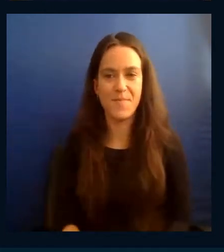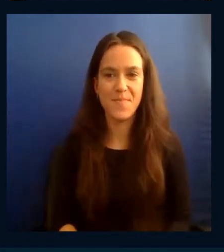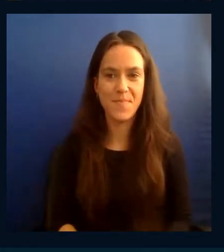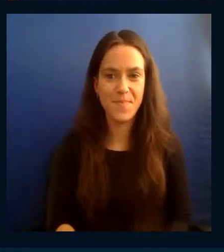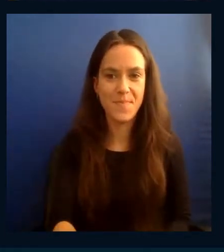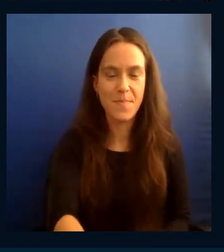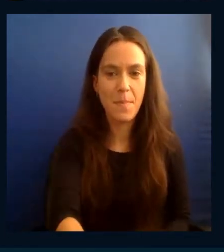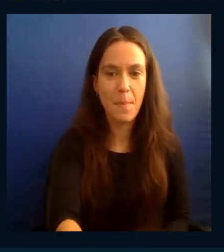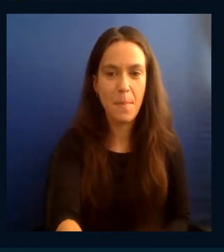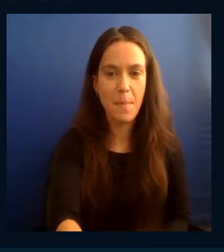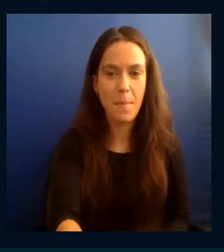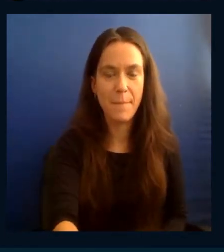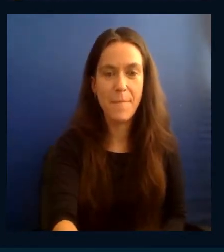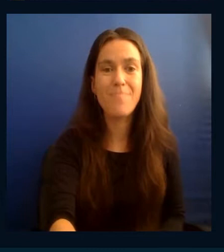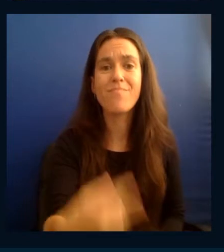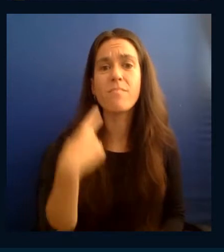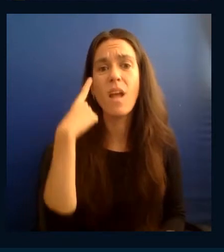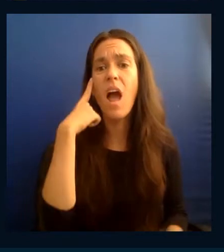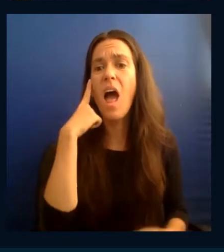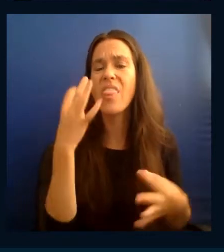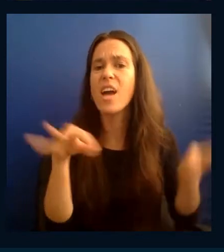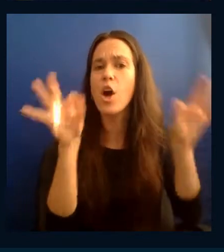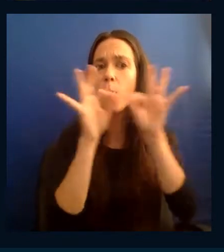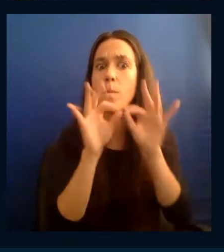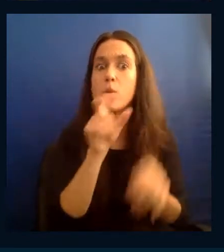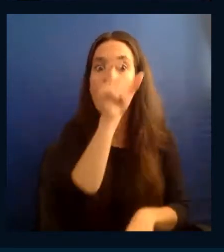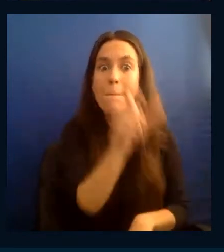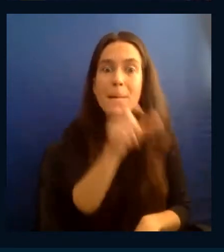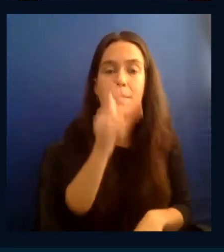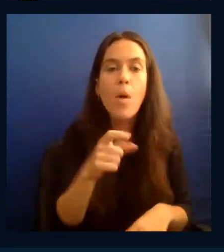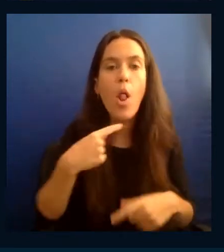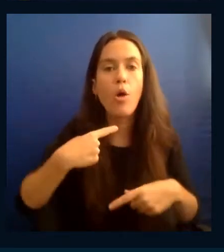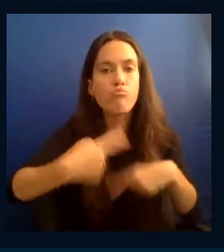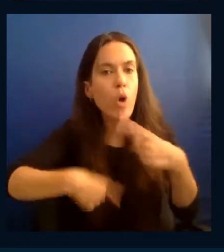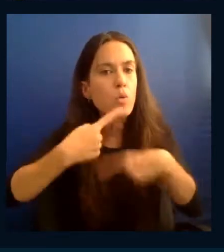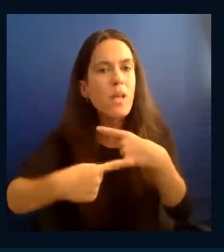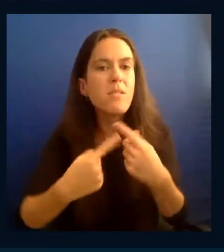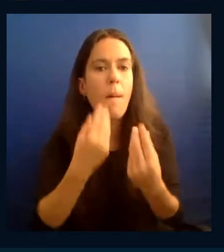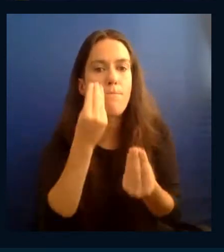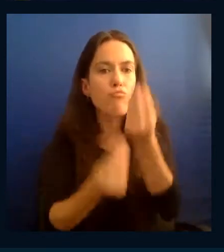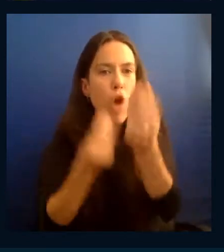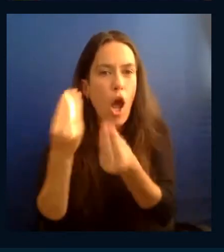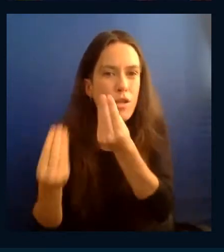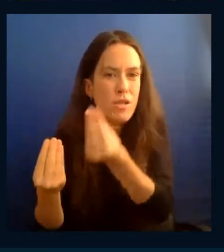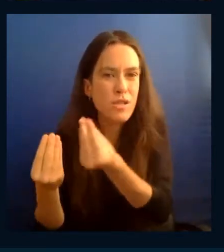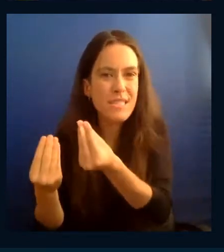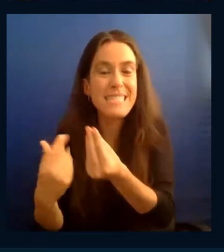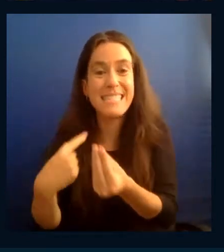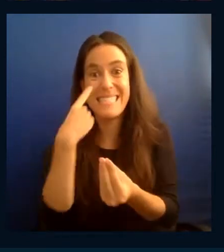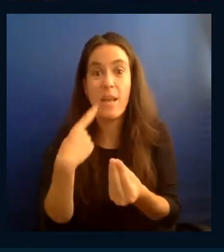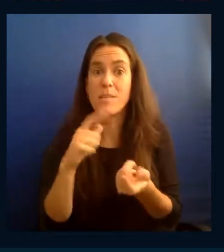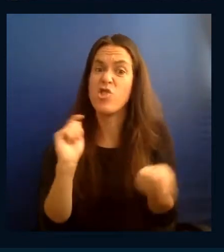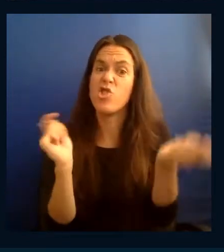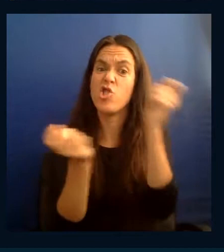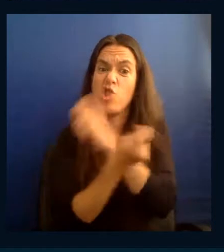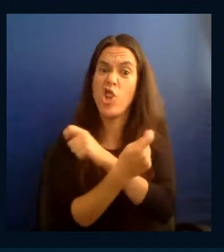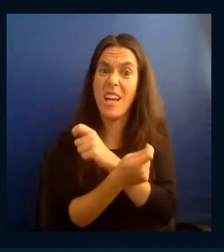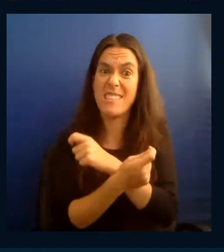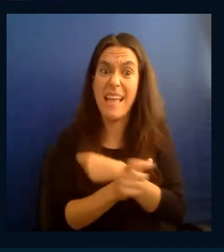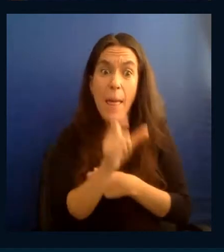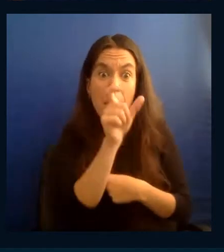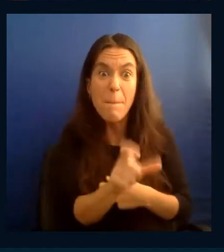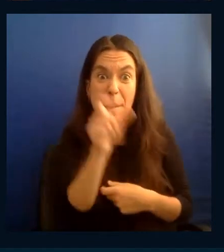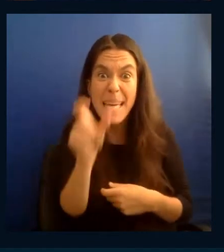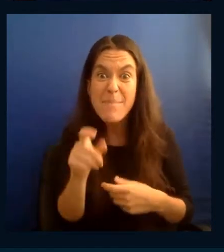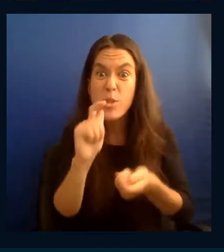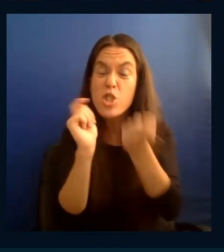But it's really important we talk about the people, the process, and the products when we talk about all these things. We need to make changes in our organizations. And the people side is the hardest thing